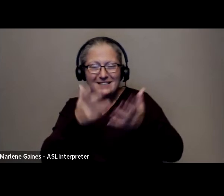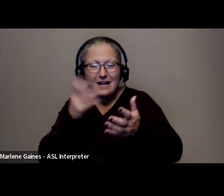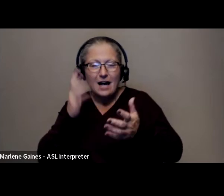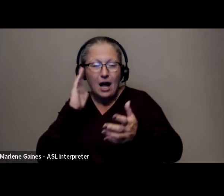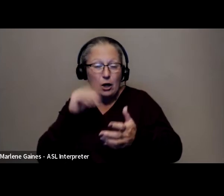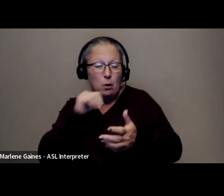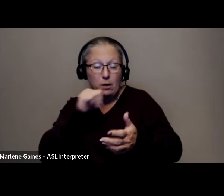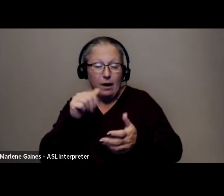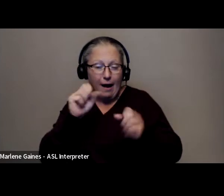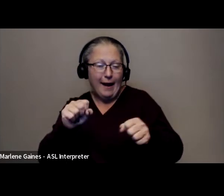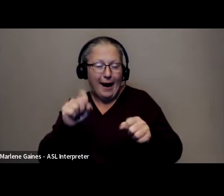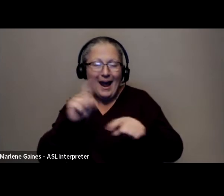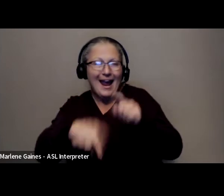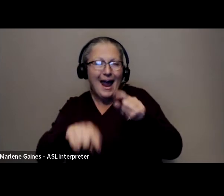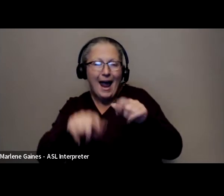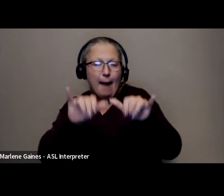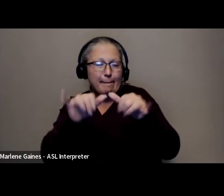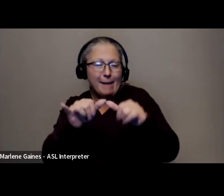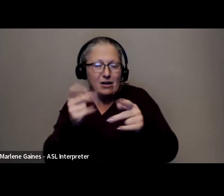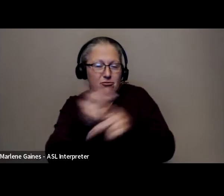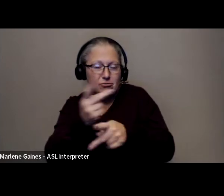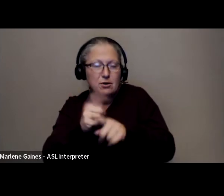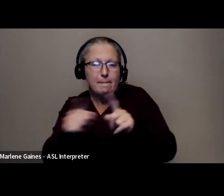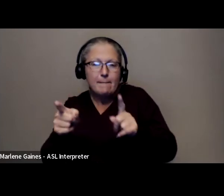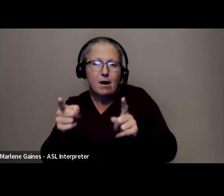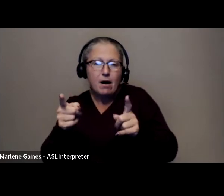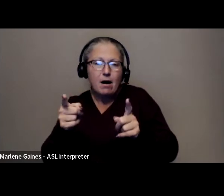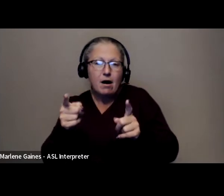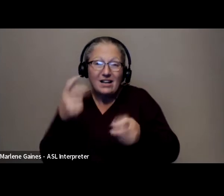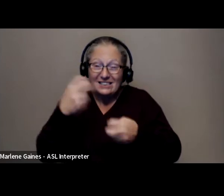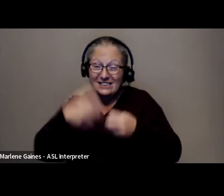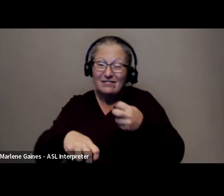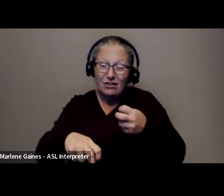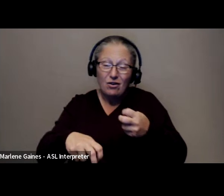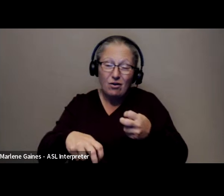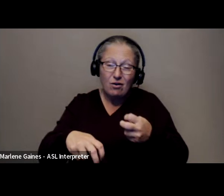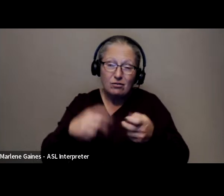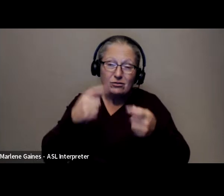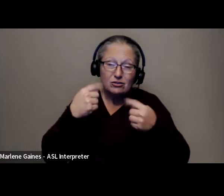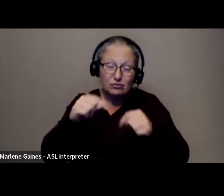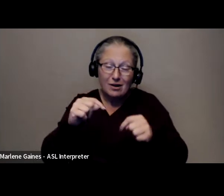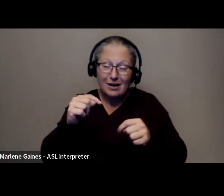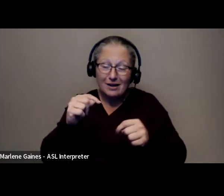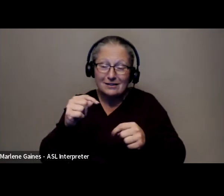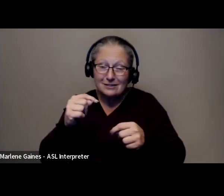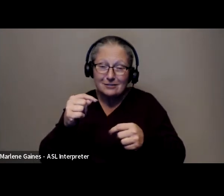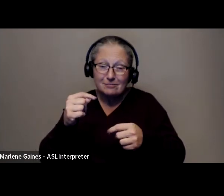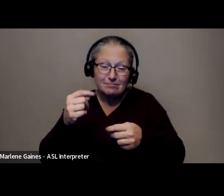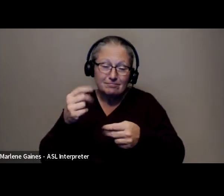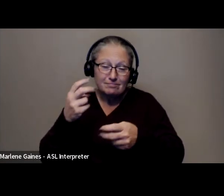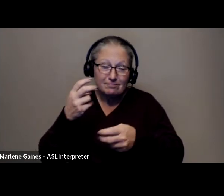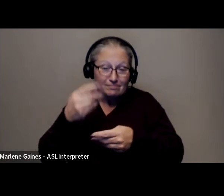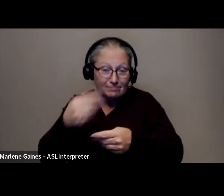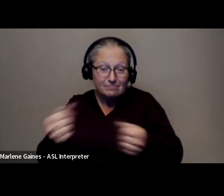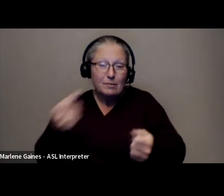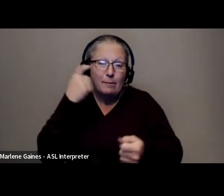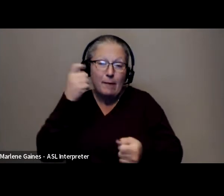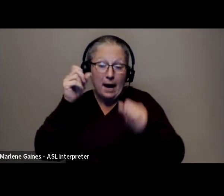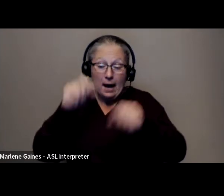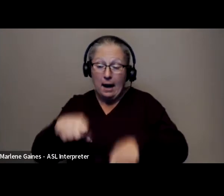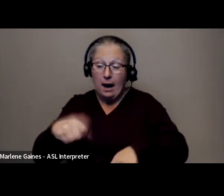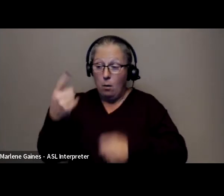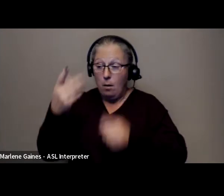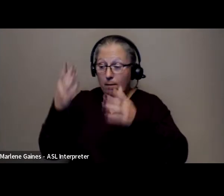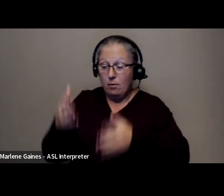not measurable, but it is a difficult thing to get our arms around, because, you know, you can have somebody